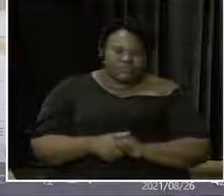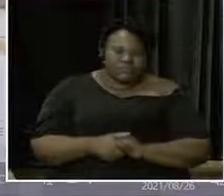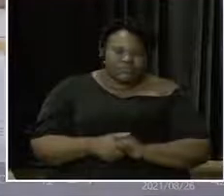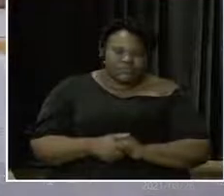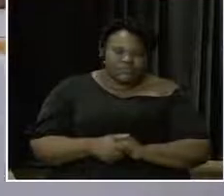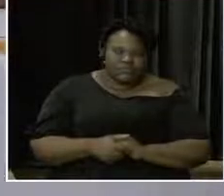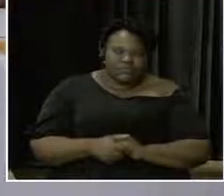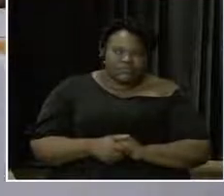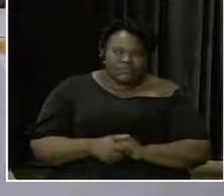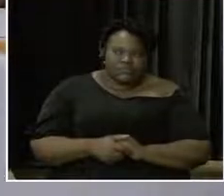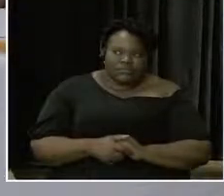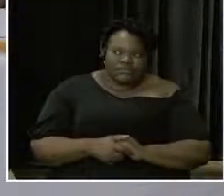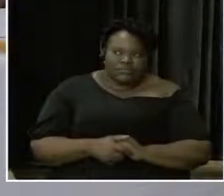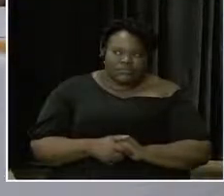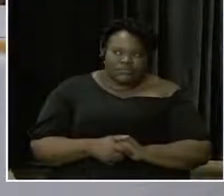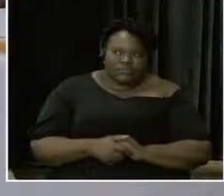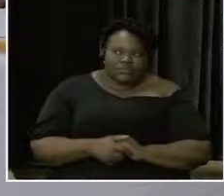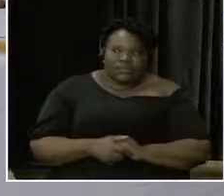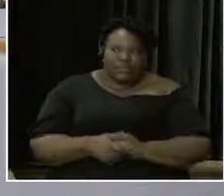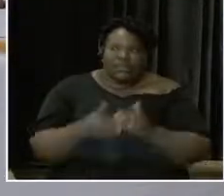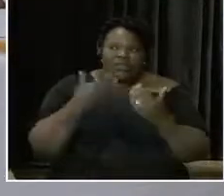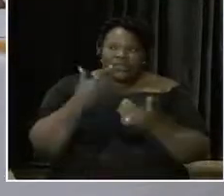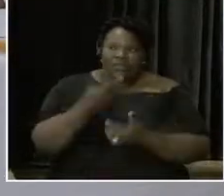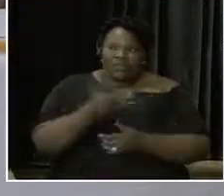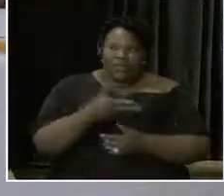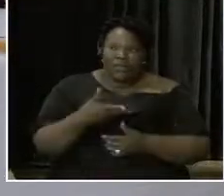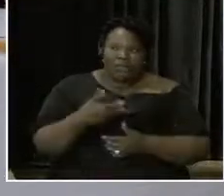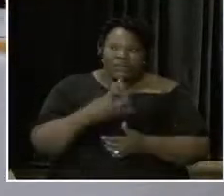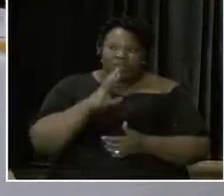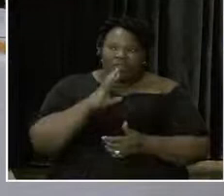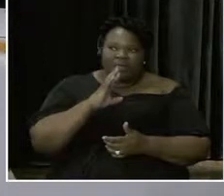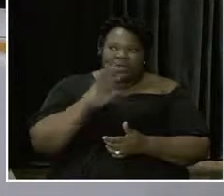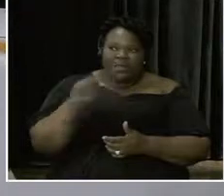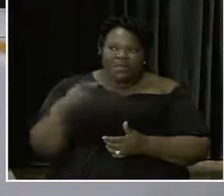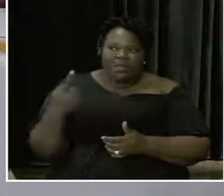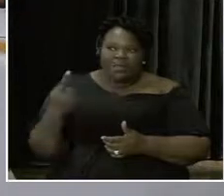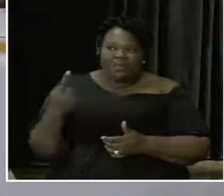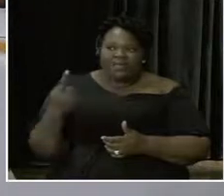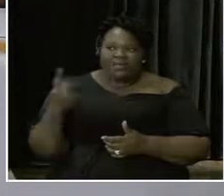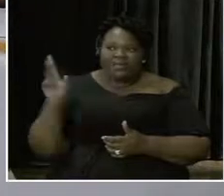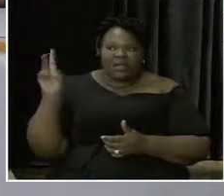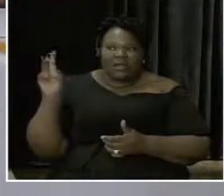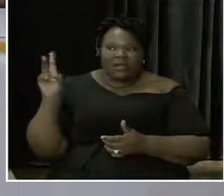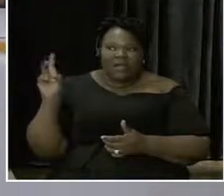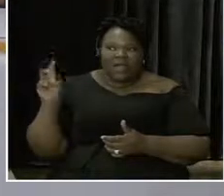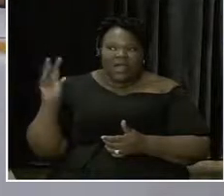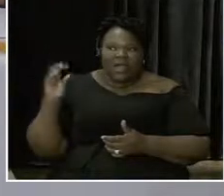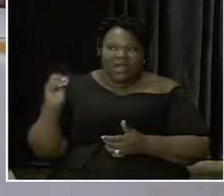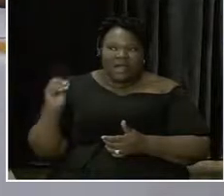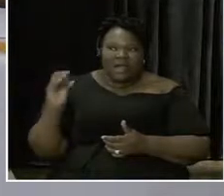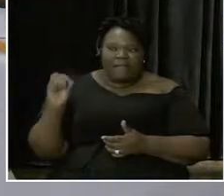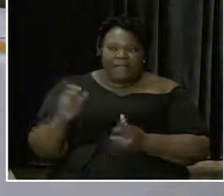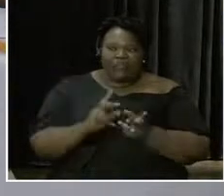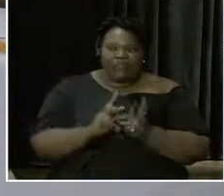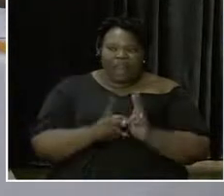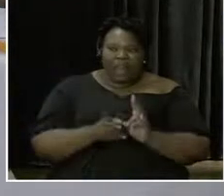Thank you, Madam Speaker. The next item is item number